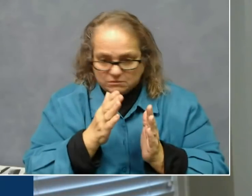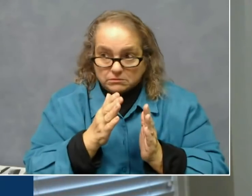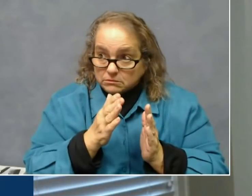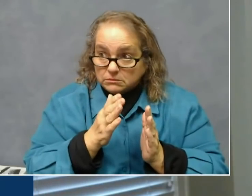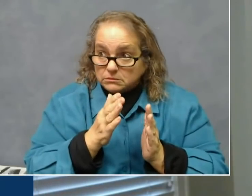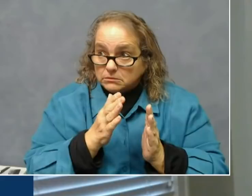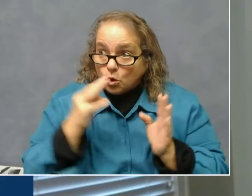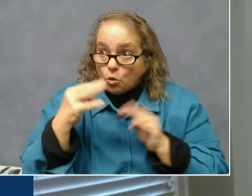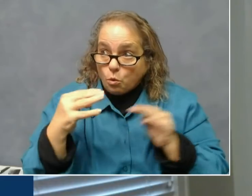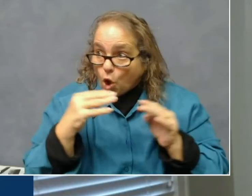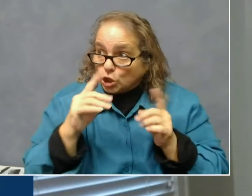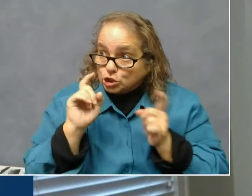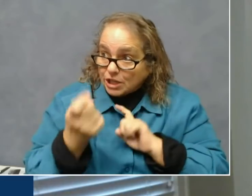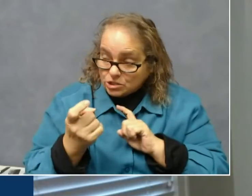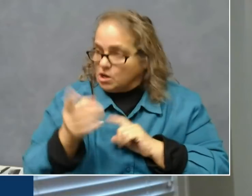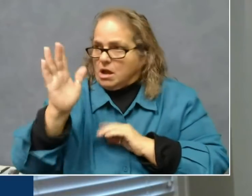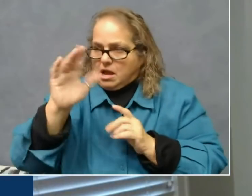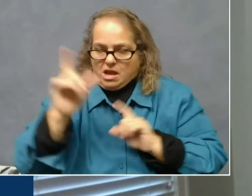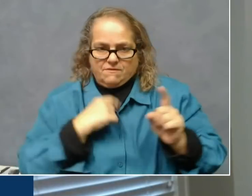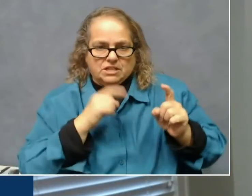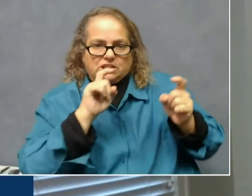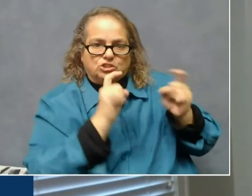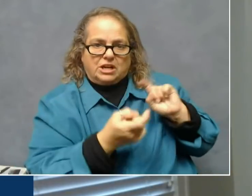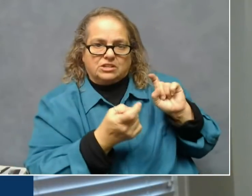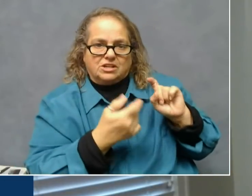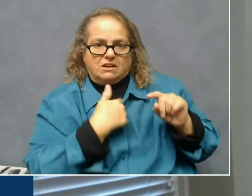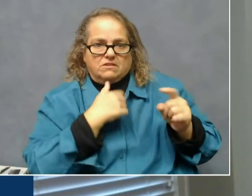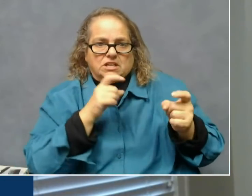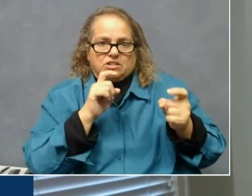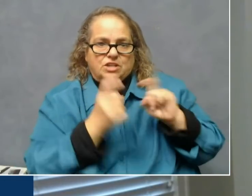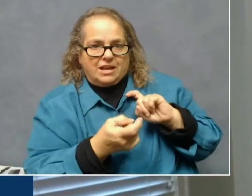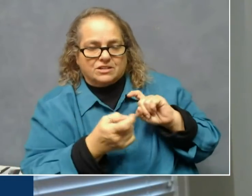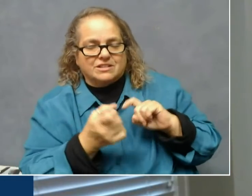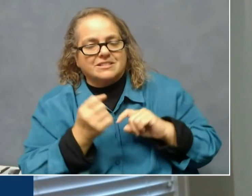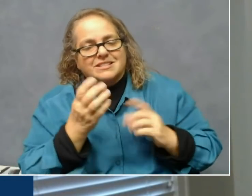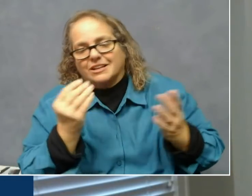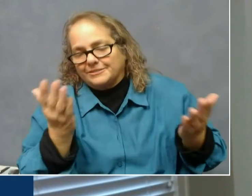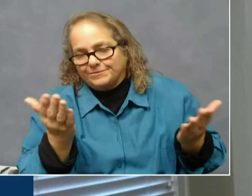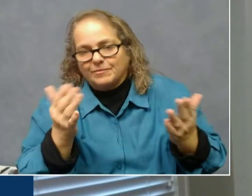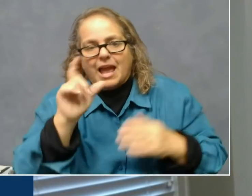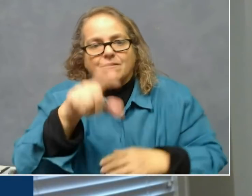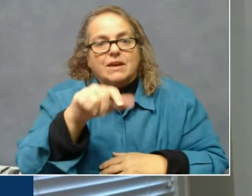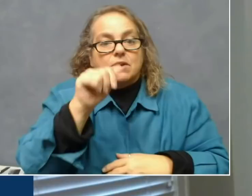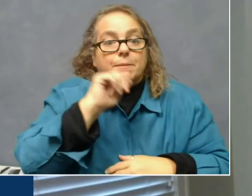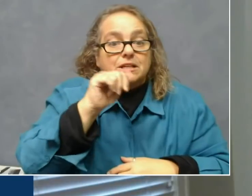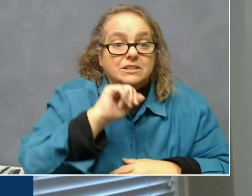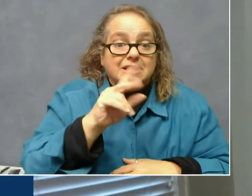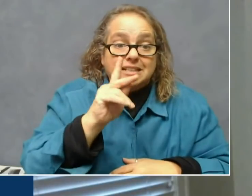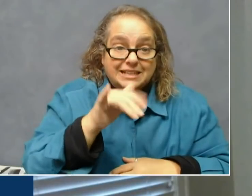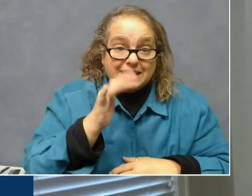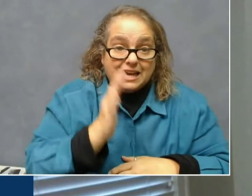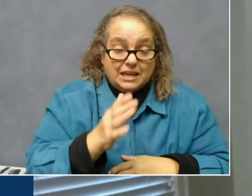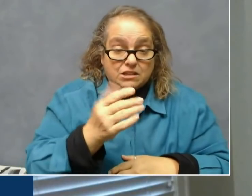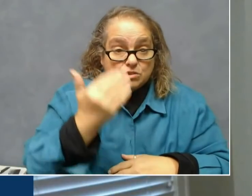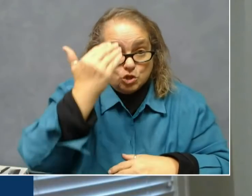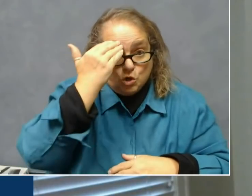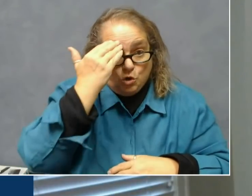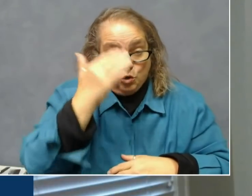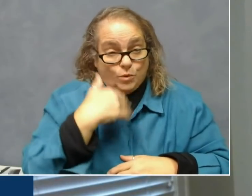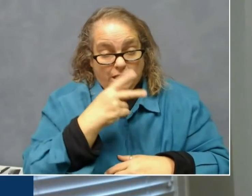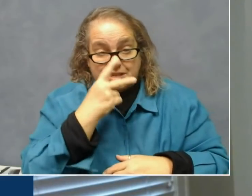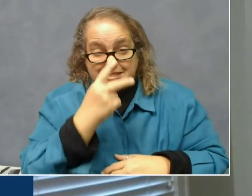they evolve, and we are doing that. So Kentuckians, I think we are seeing the light at the end of the tunnel, and I think this is